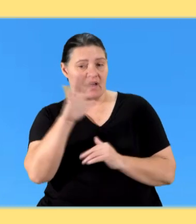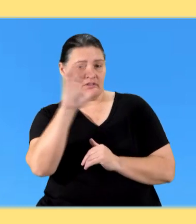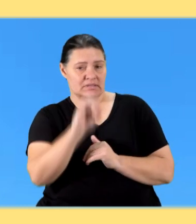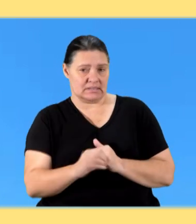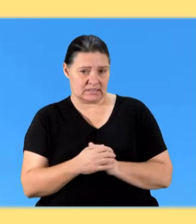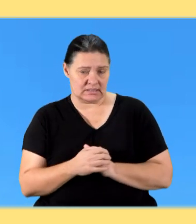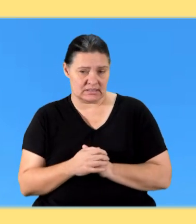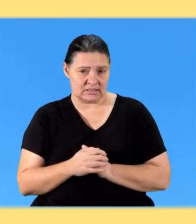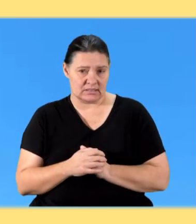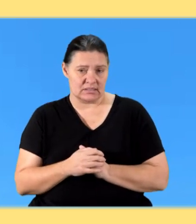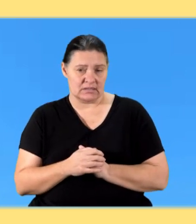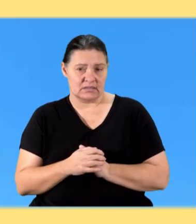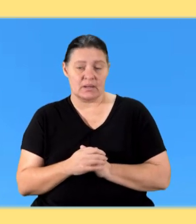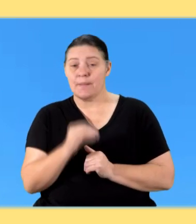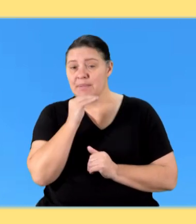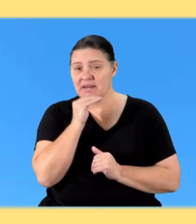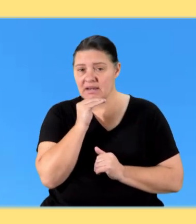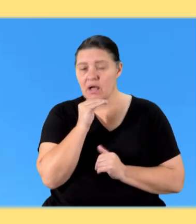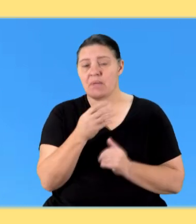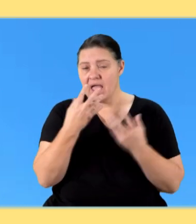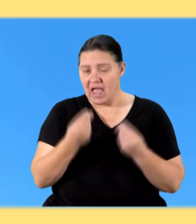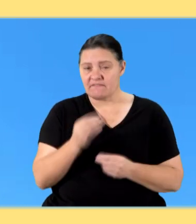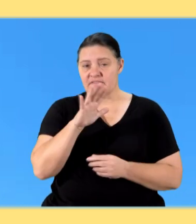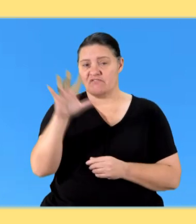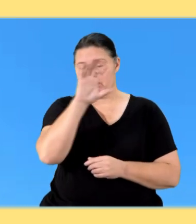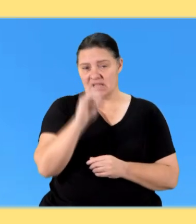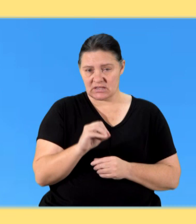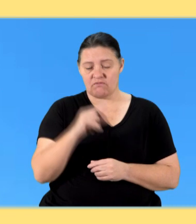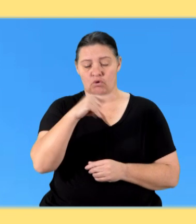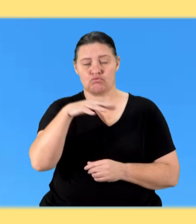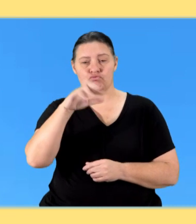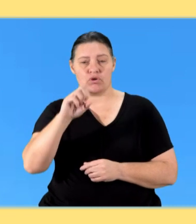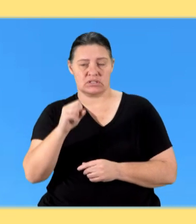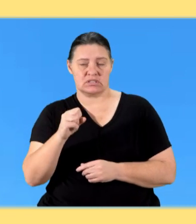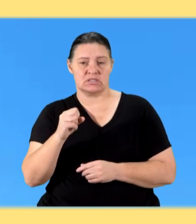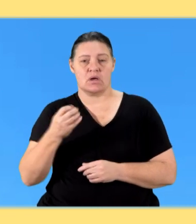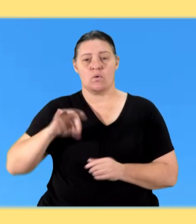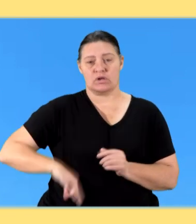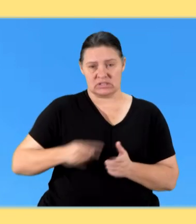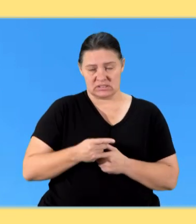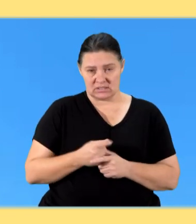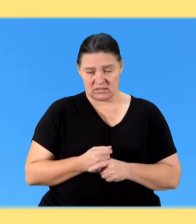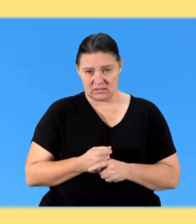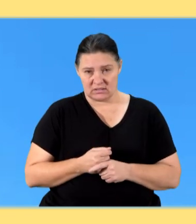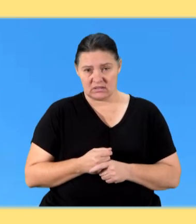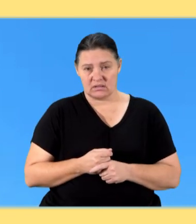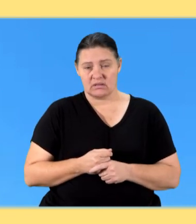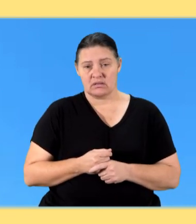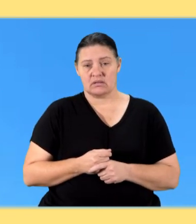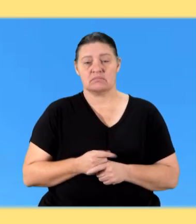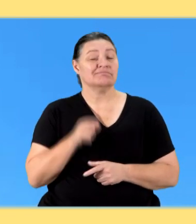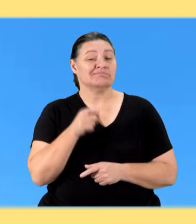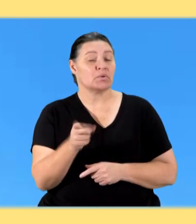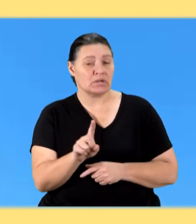amount equal to 5%. That means I have to get 5% of the gross wages. My gross